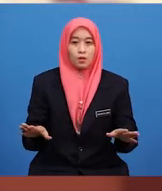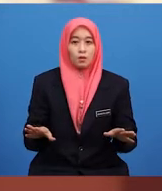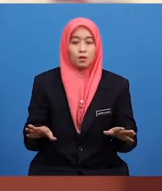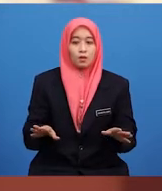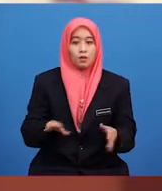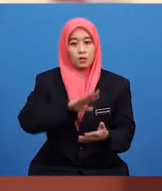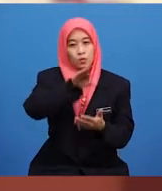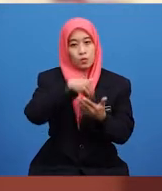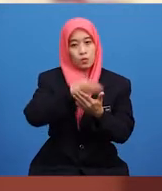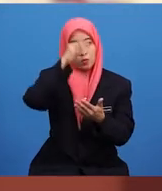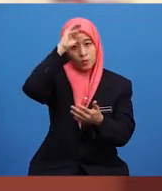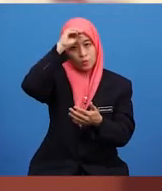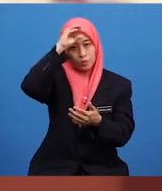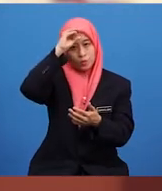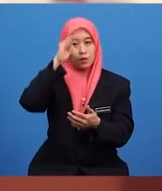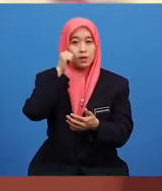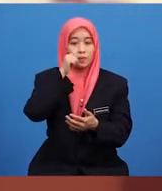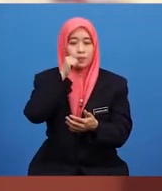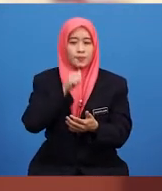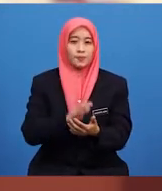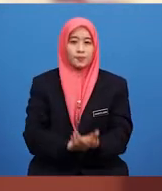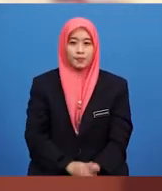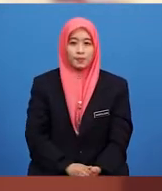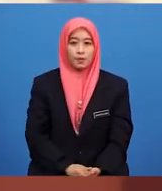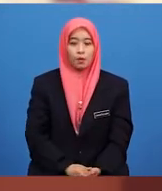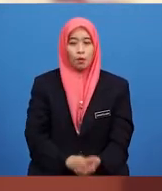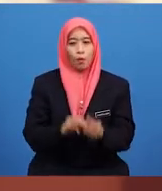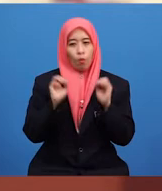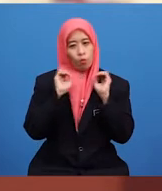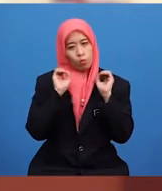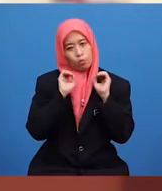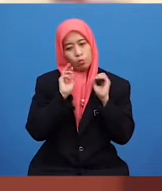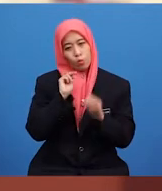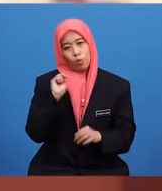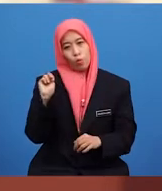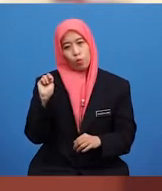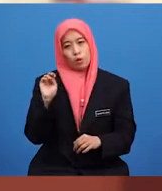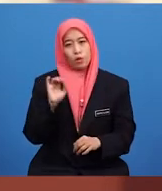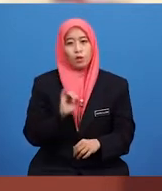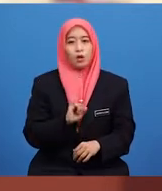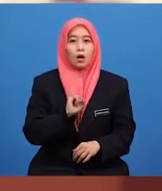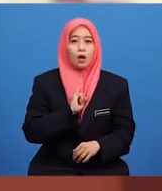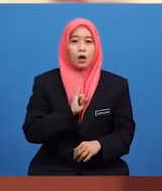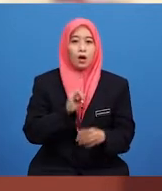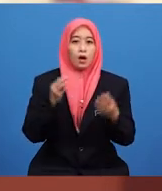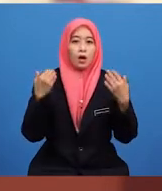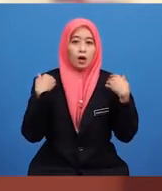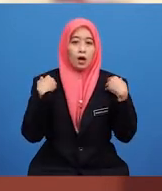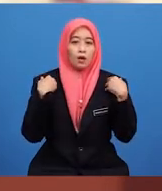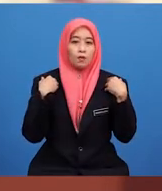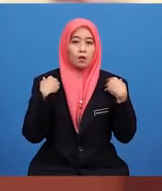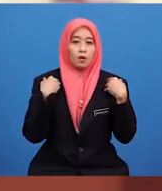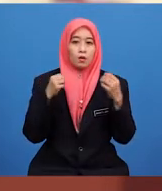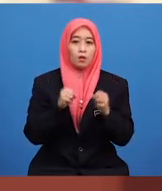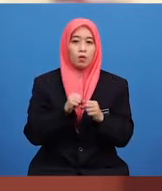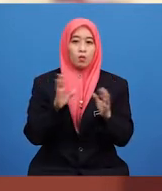Oh no! But I had so much fun, Miss Hazrin. Can we do another activity before we